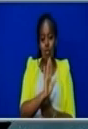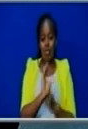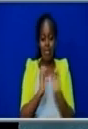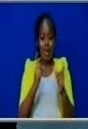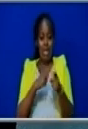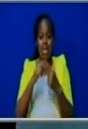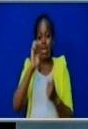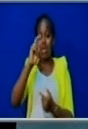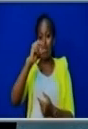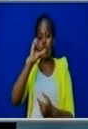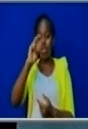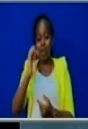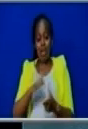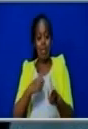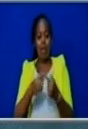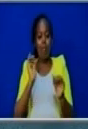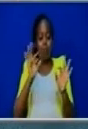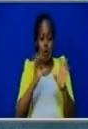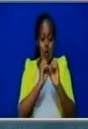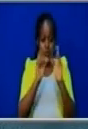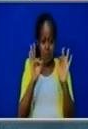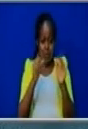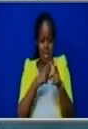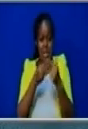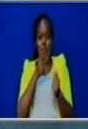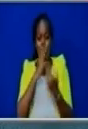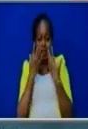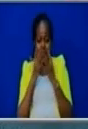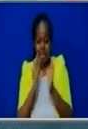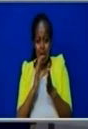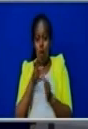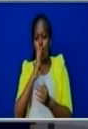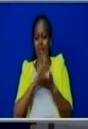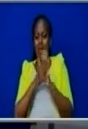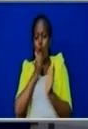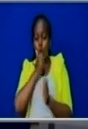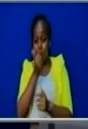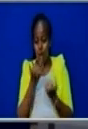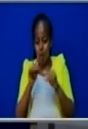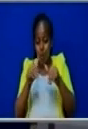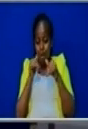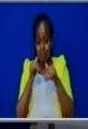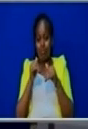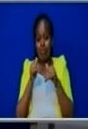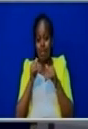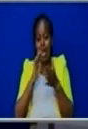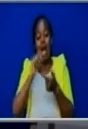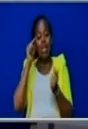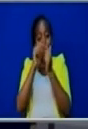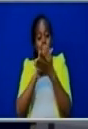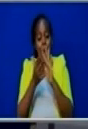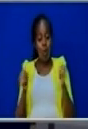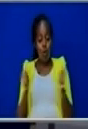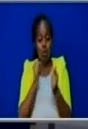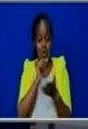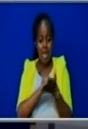engine is hot, it has to be turned off. If go sometimes with the your water maize. goes also, it becomes very hot. They have to wait for that water outside to be cool, so